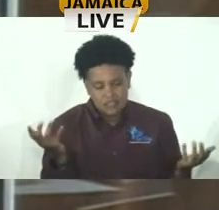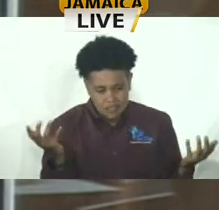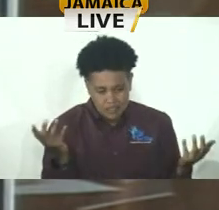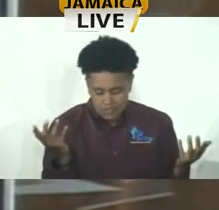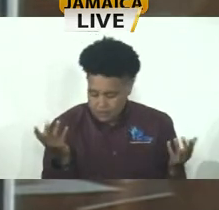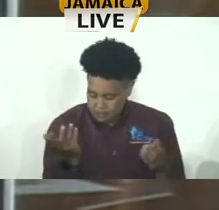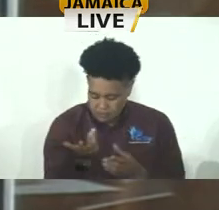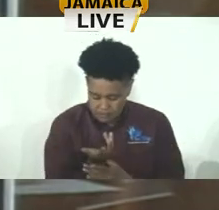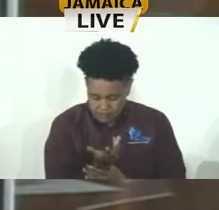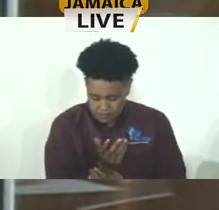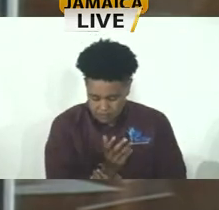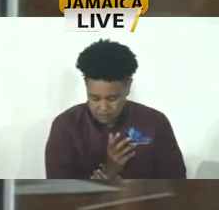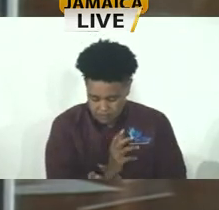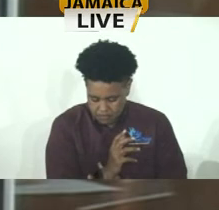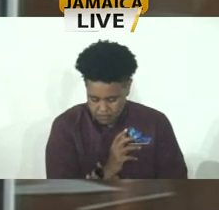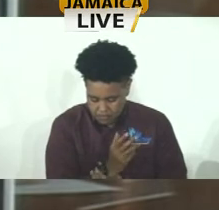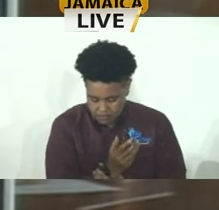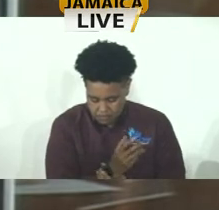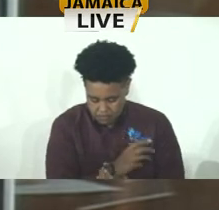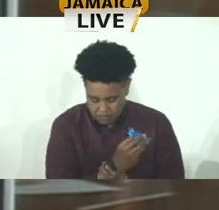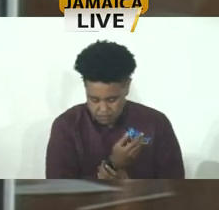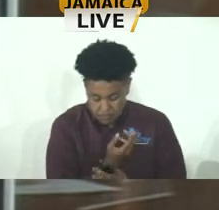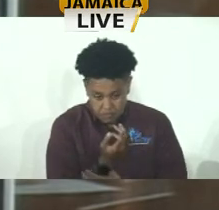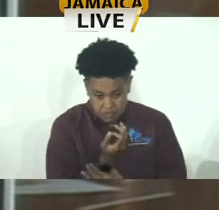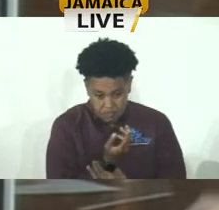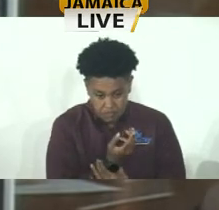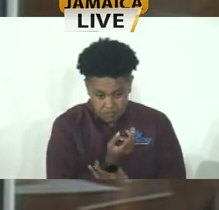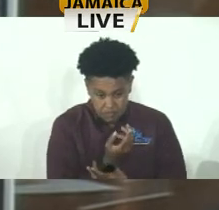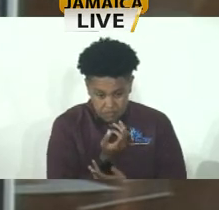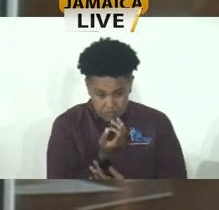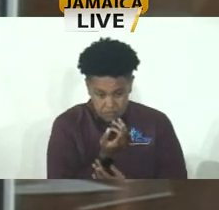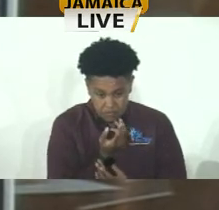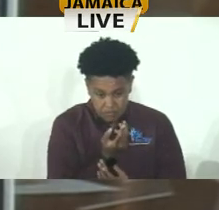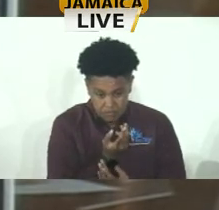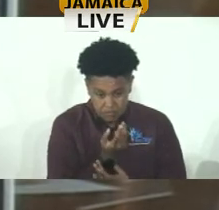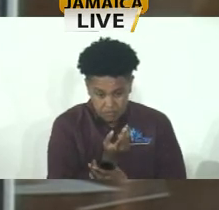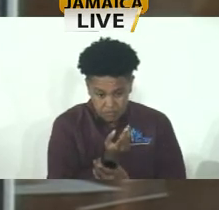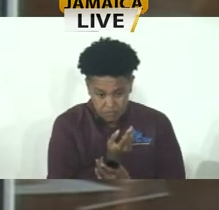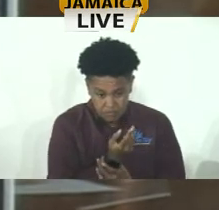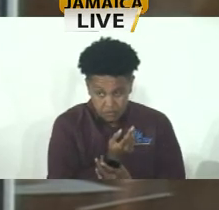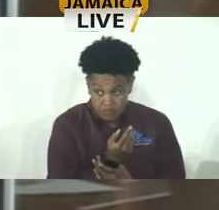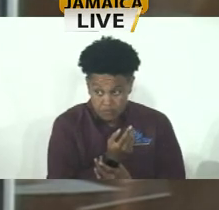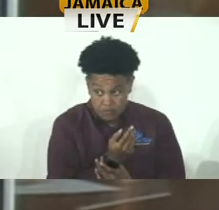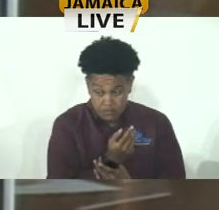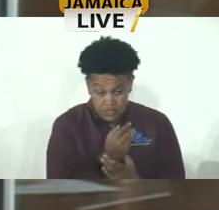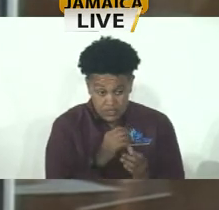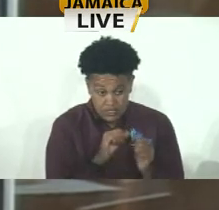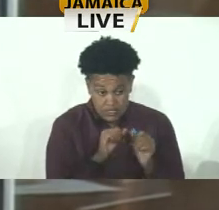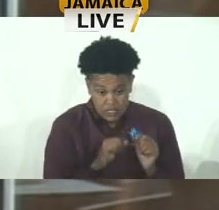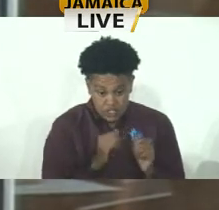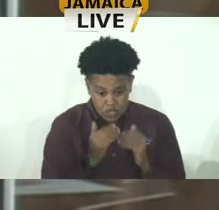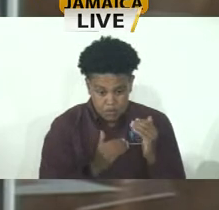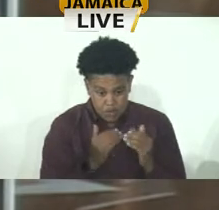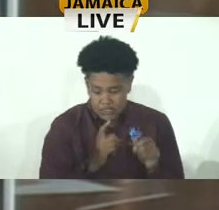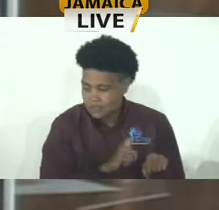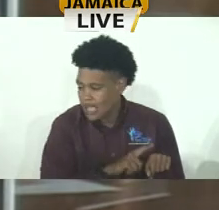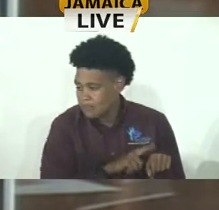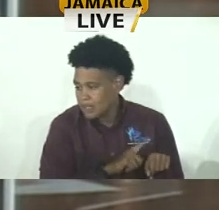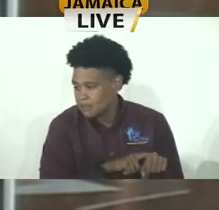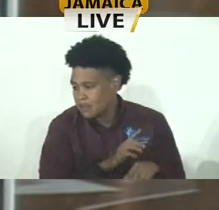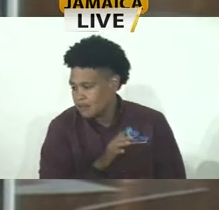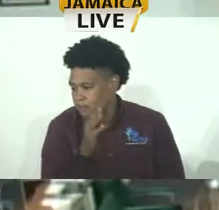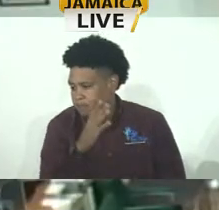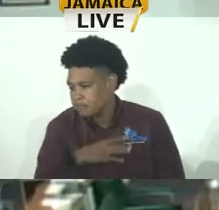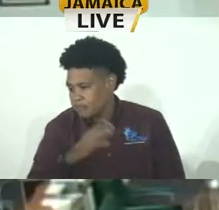and taking people to the station processing them etc sorry madam